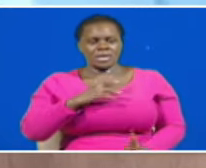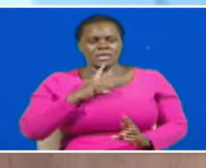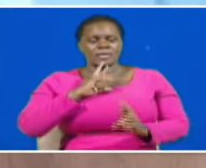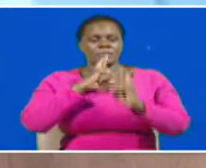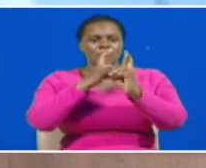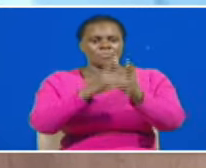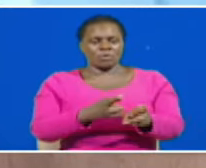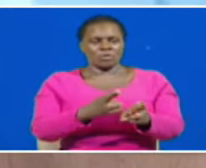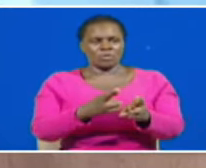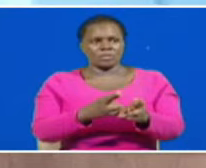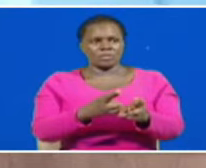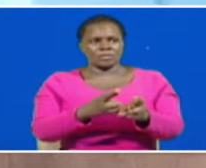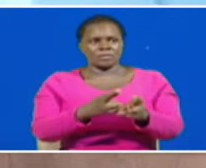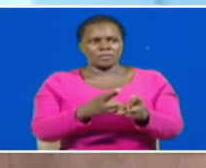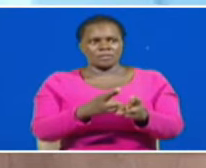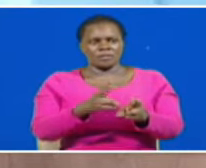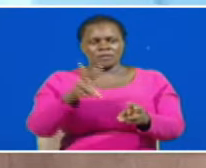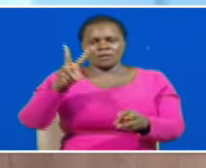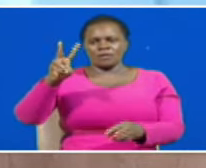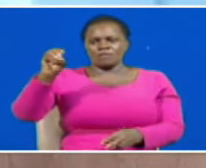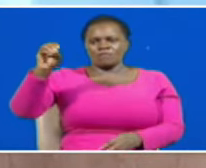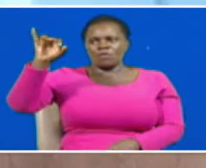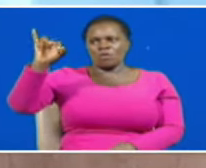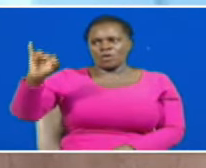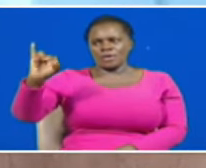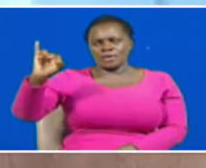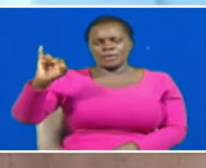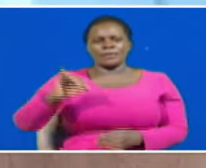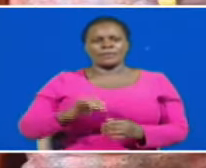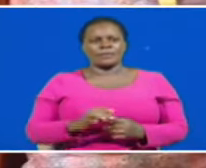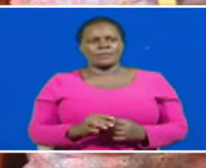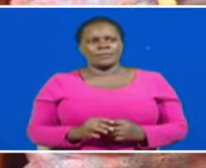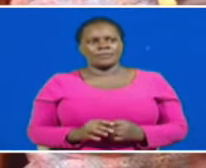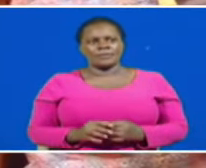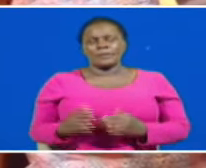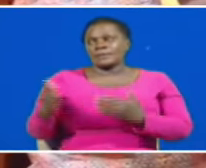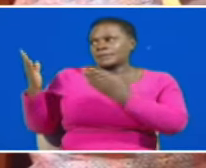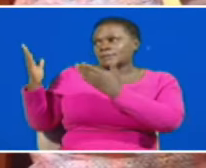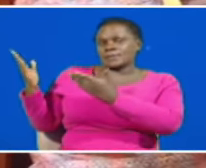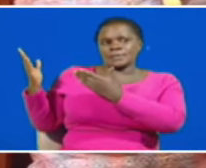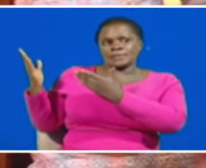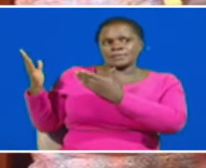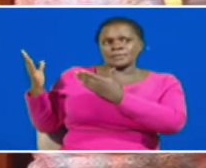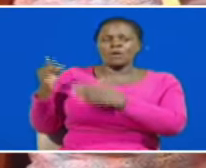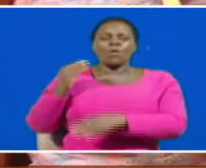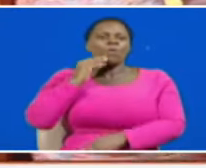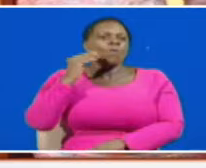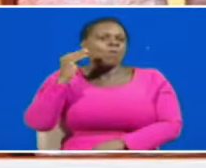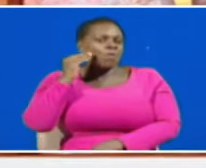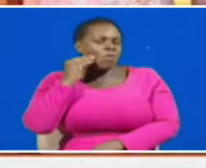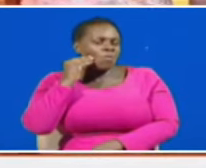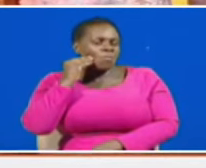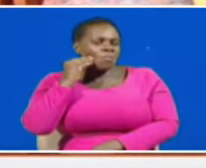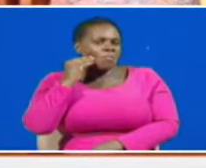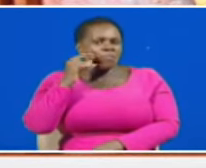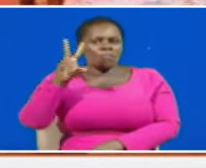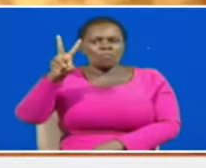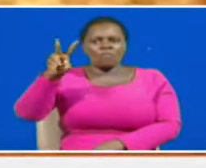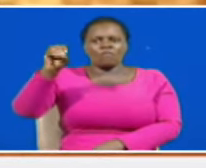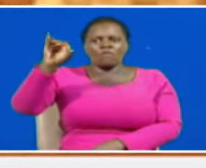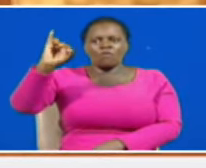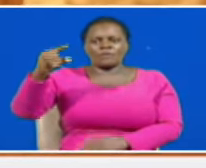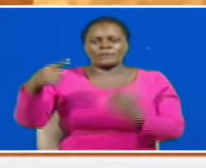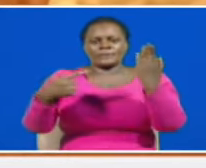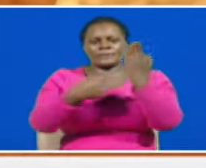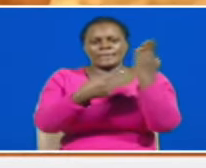from Kariakor Village in Voi. This is Florence Munda's home in Kariakor Village in Voi,